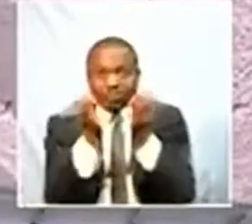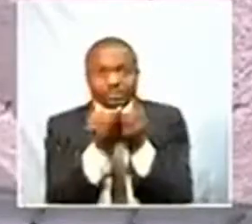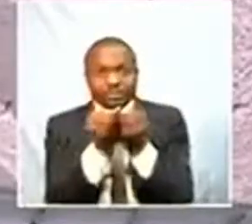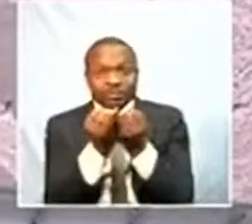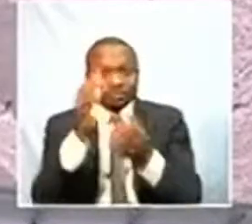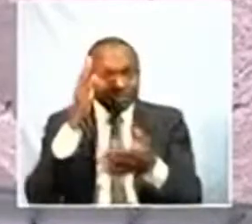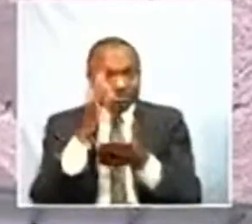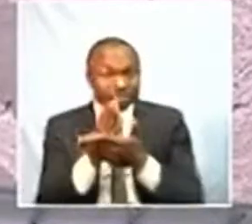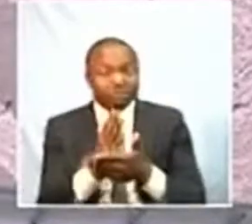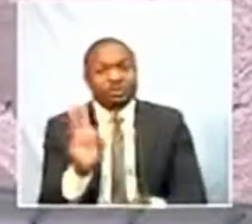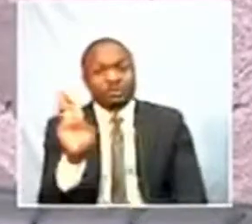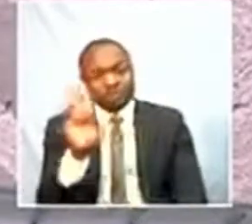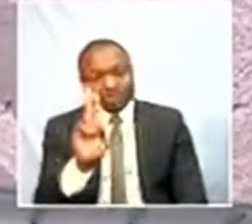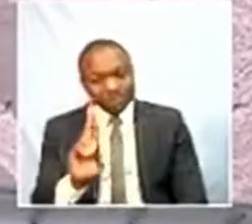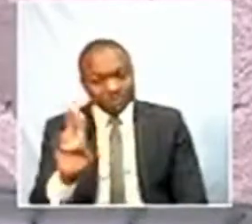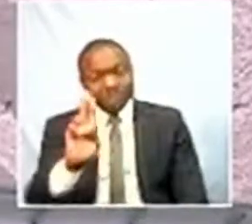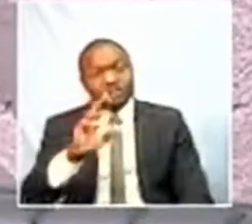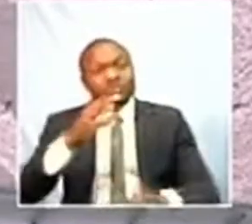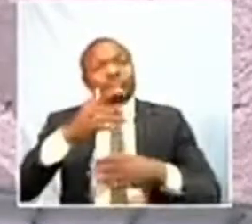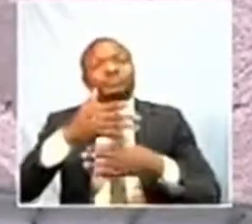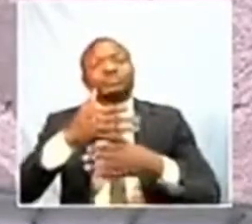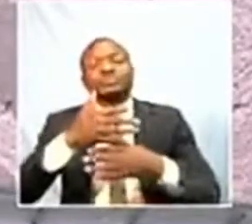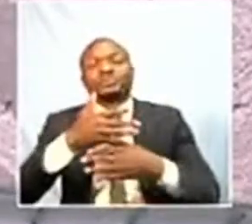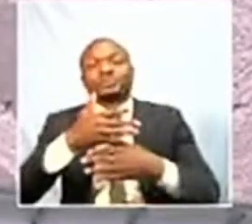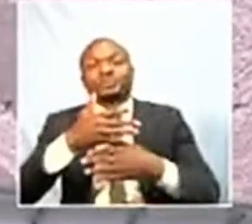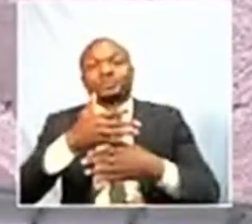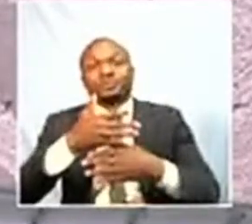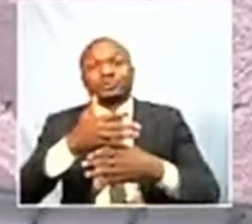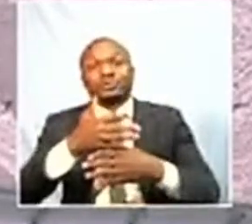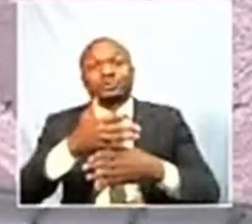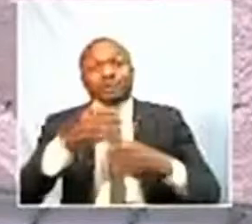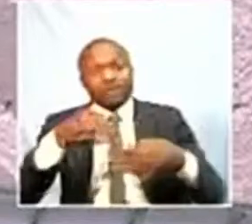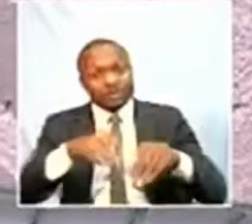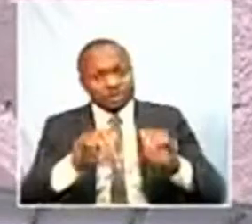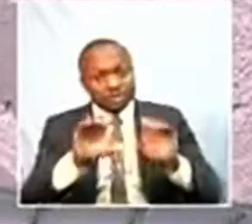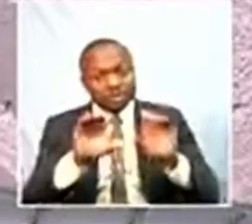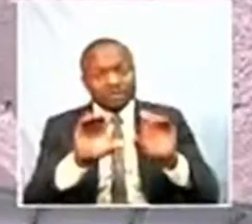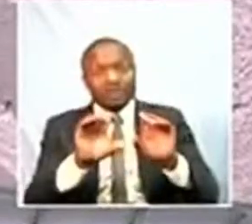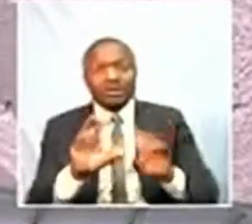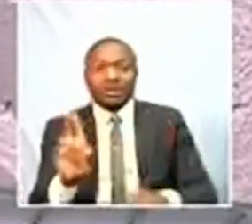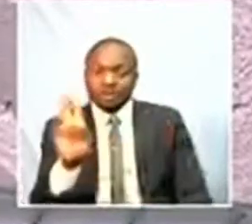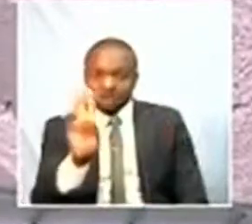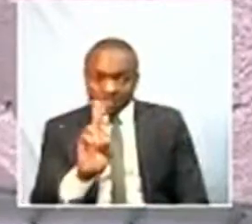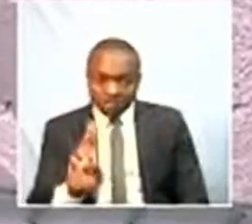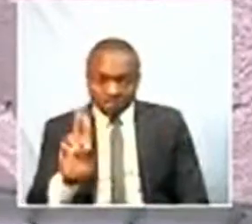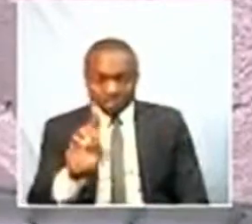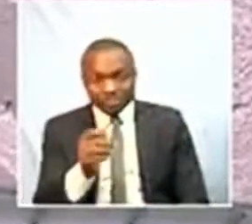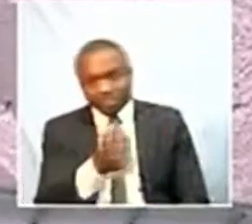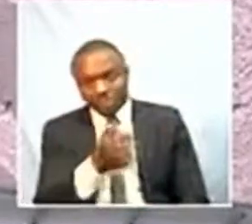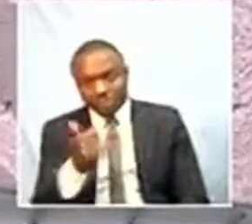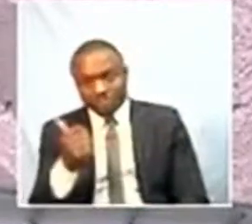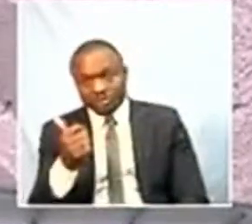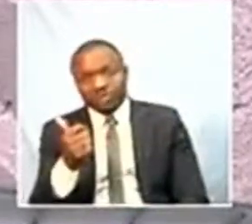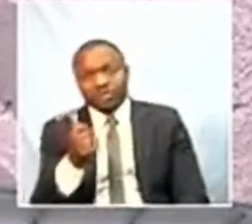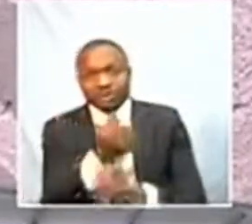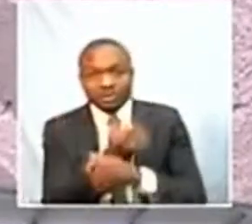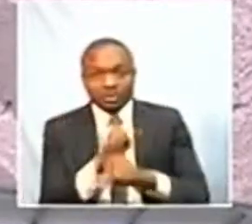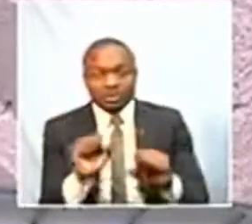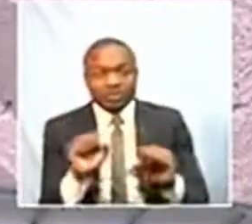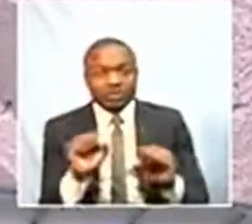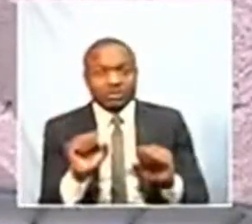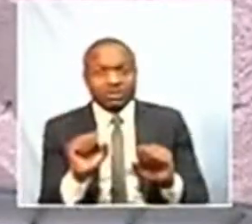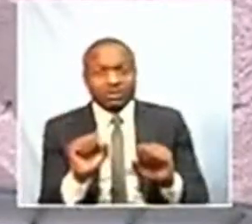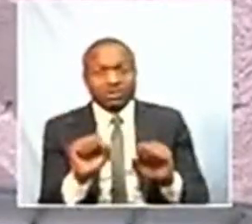ban single-use plastics and continue to use biodegradable alternatives, such as Hungry Lion, Madam